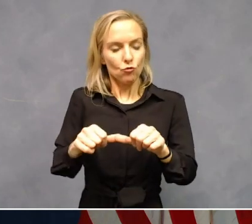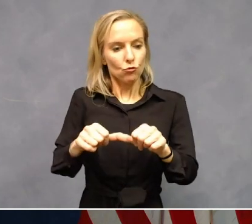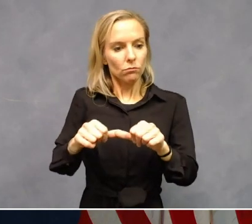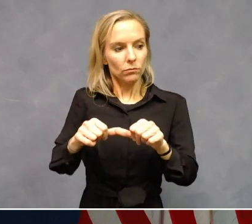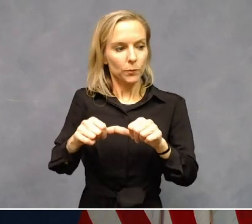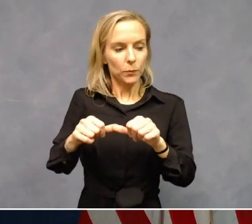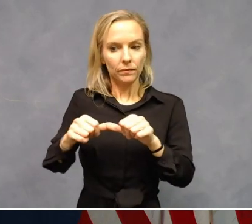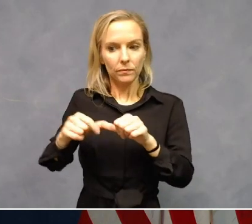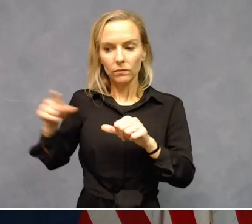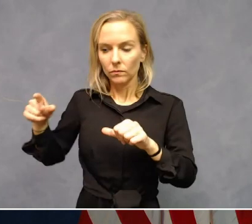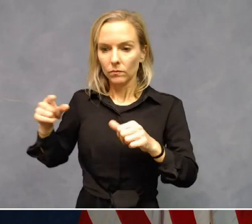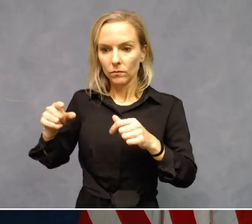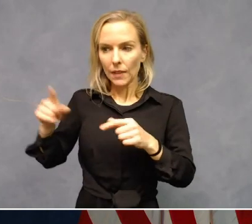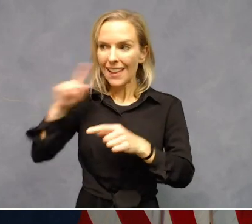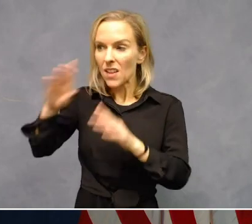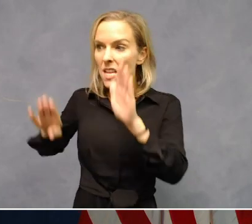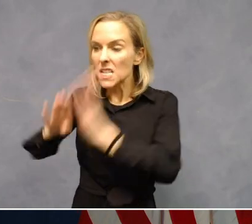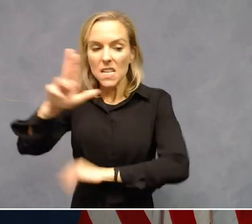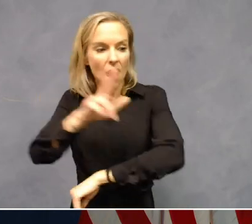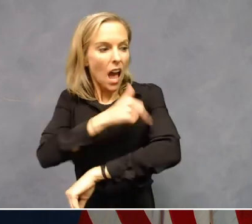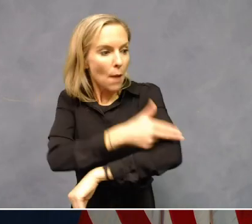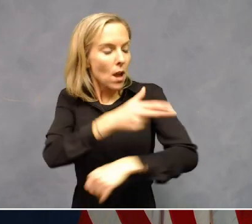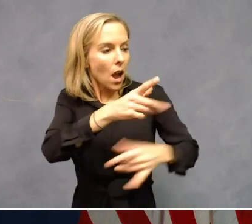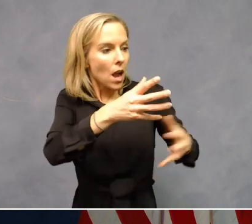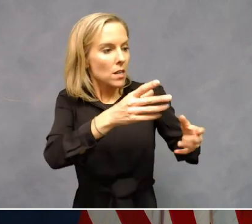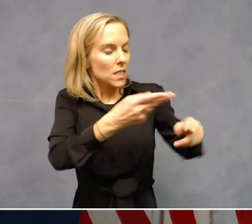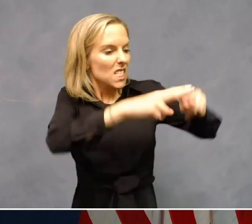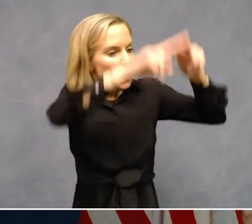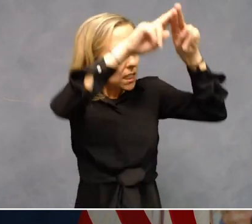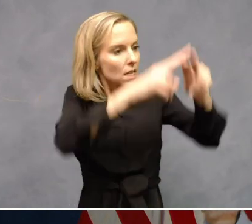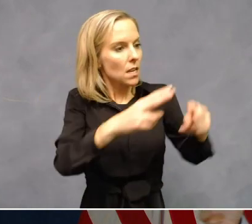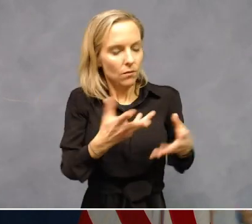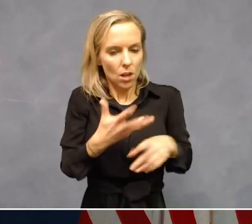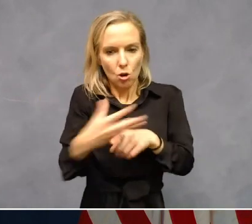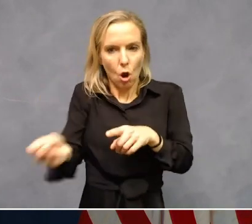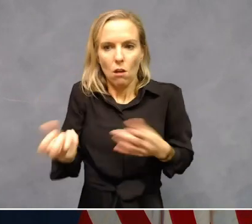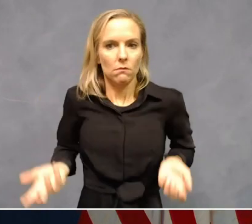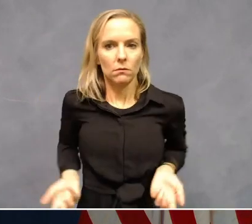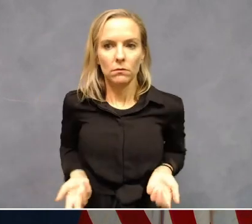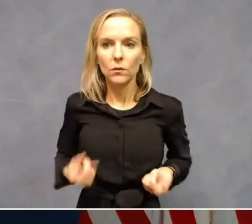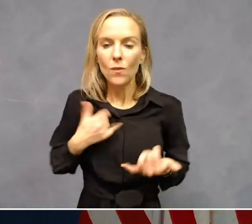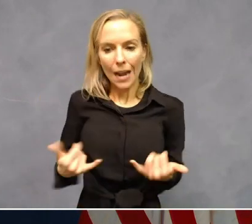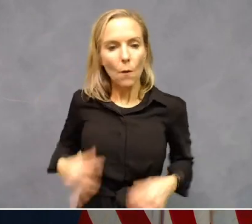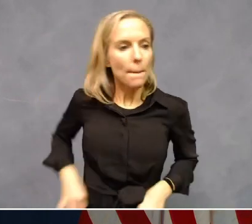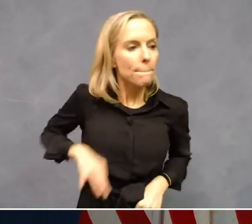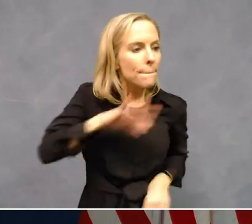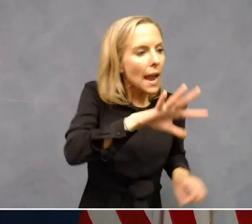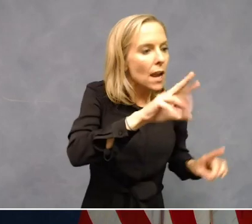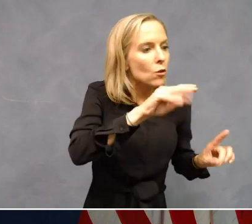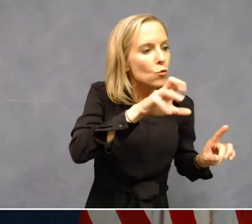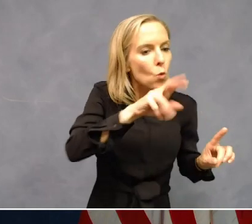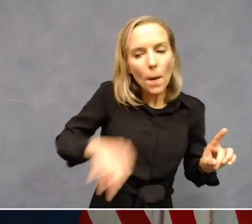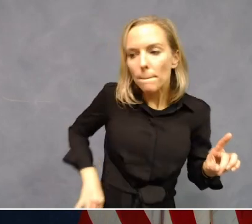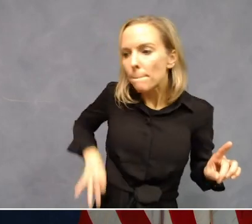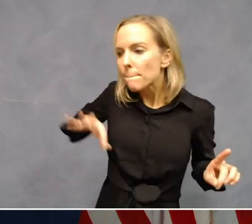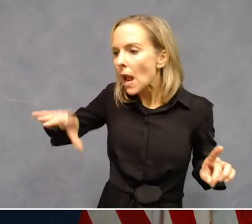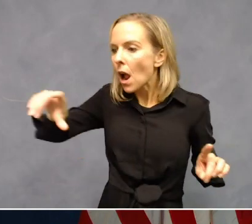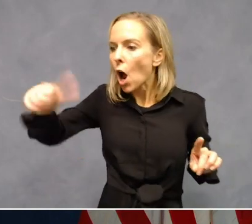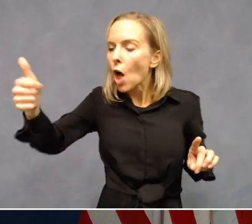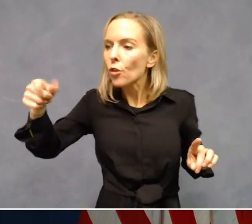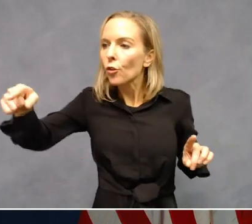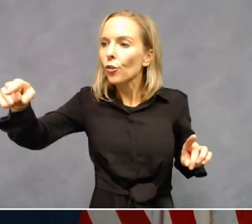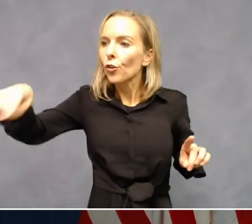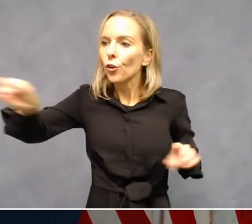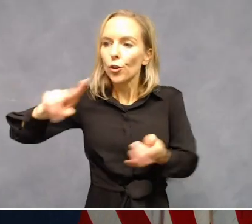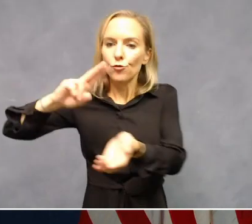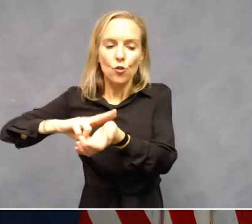gone. Our ability to have the strike teams that right now we pay Norton and others to be able to come in and help nursing homes that are in need, that